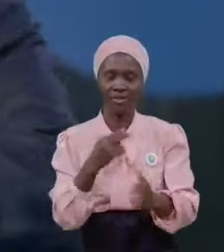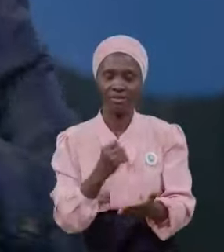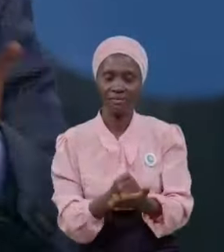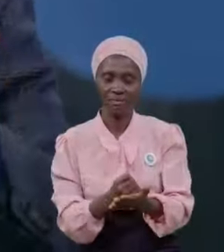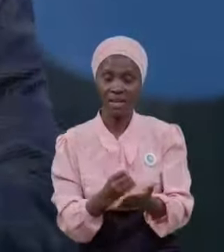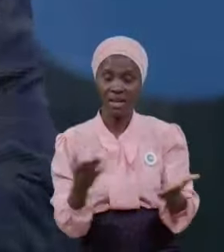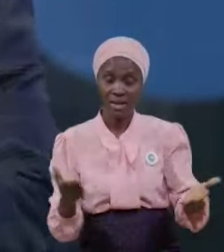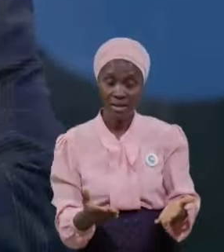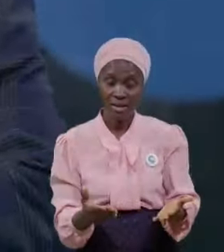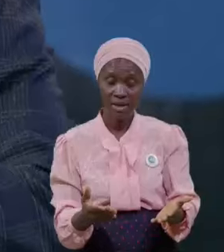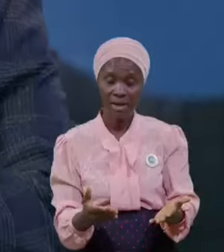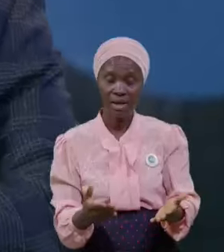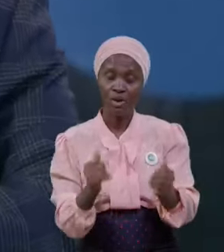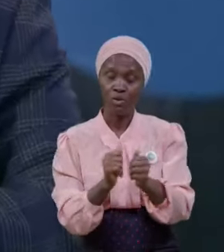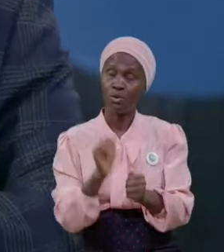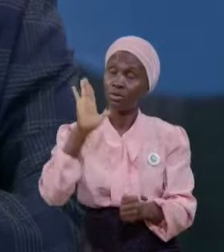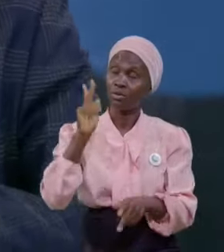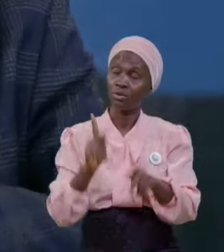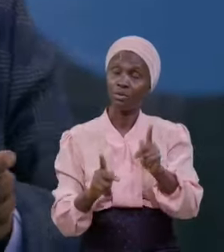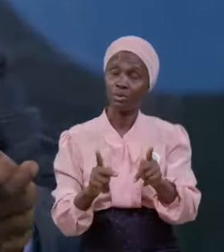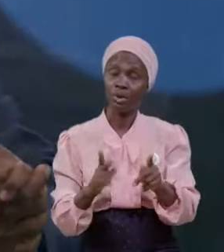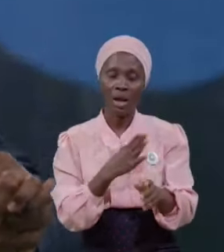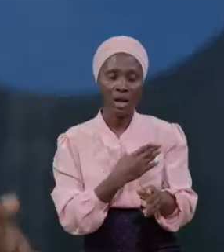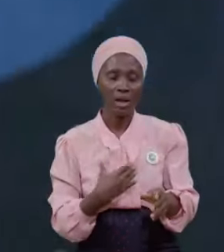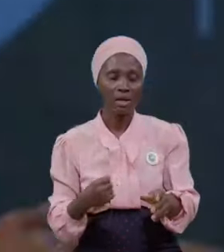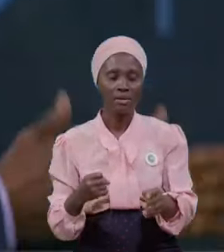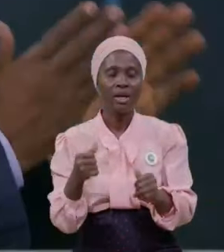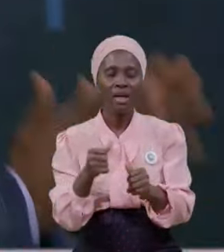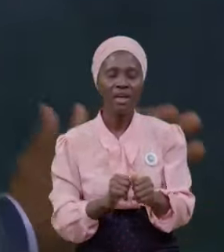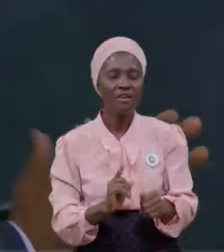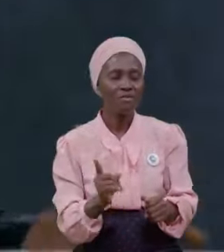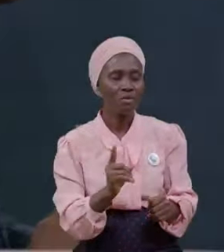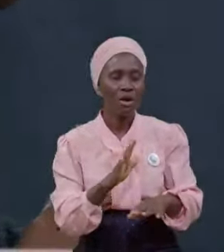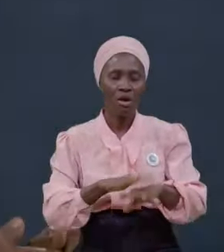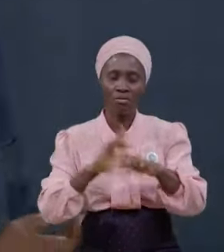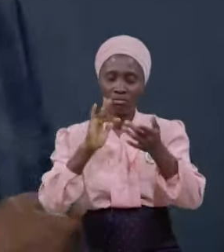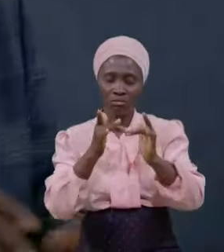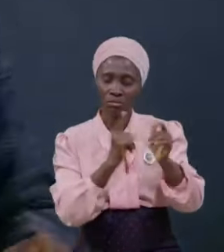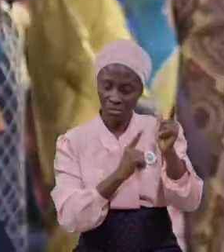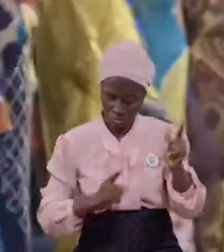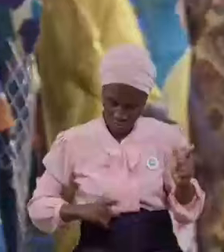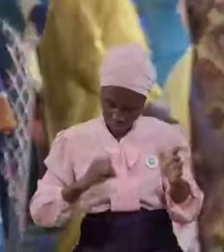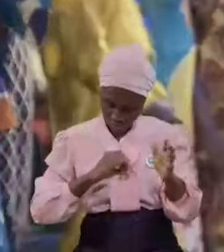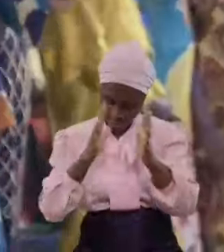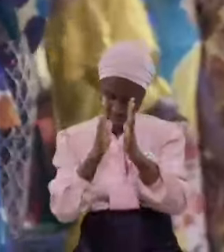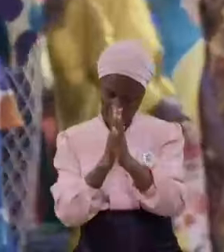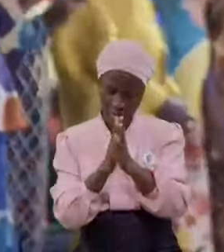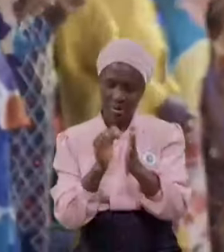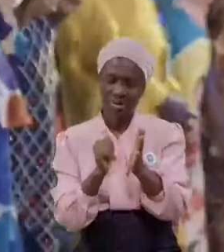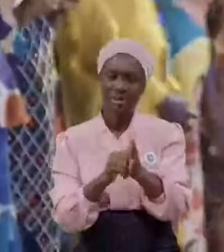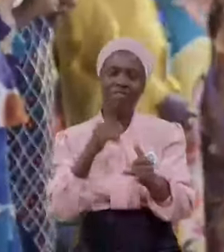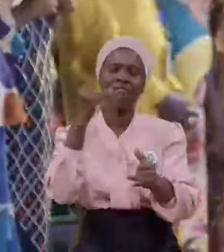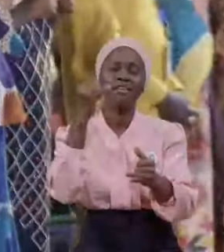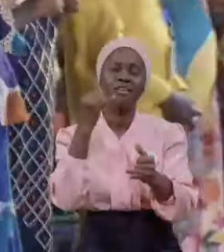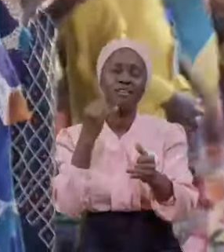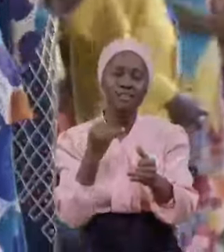and everywhere online, Lord, I pray, finality tonight. Amen.